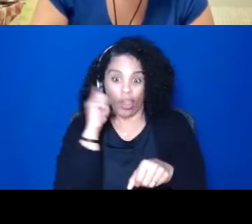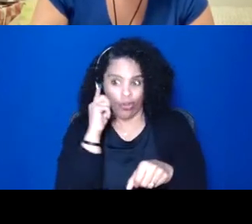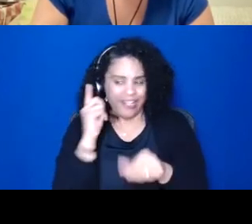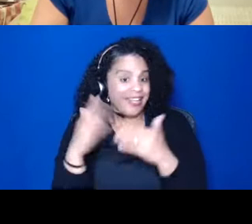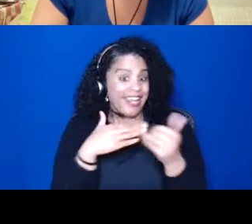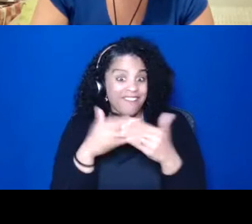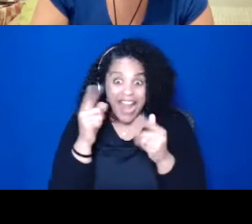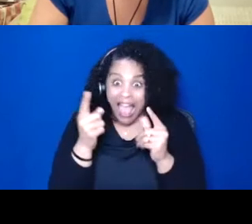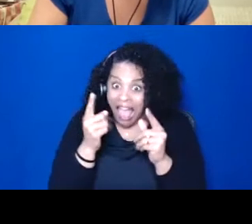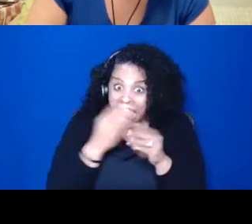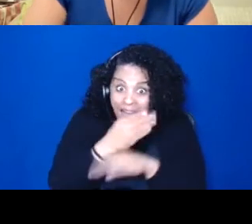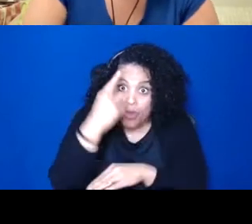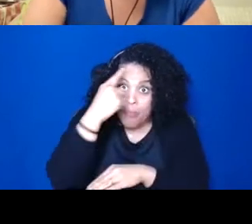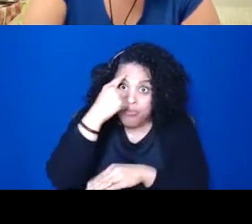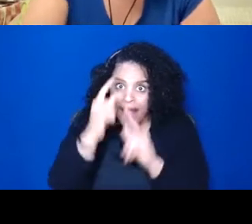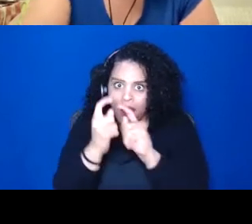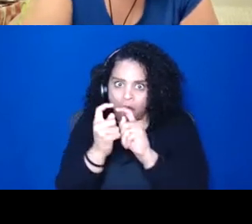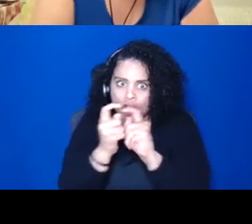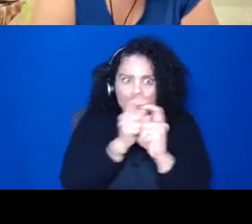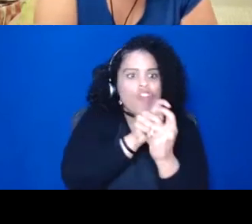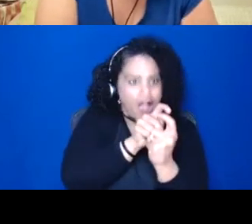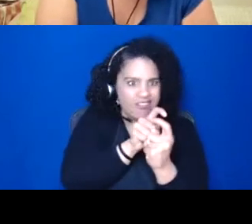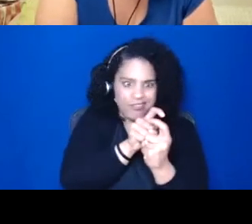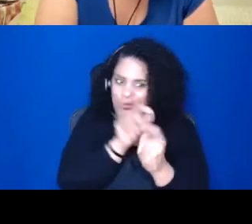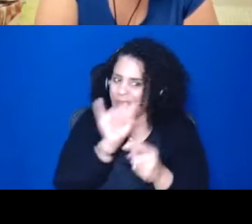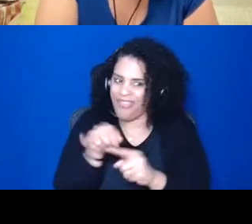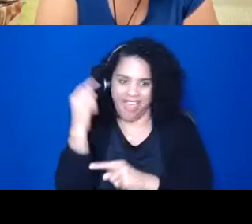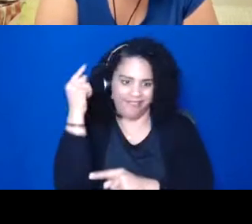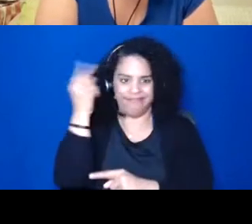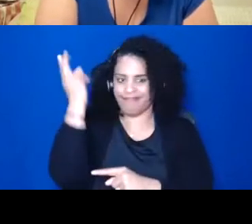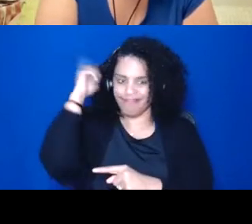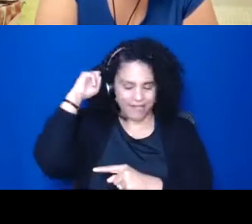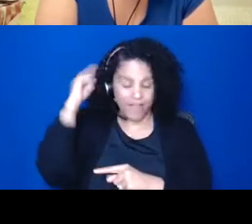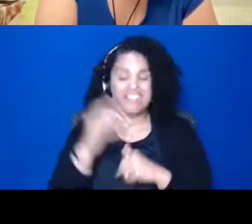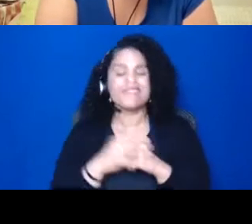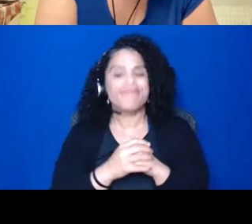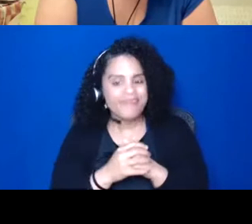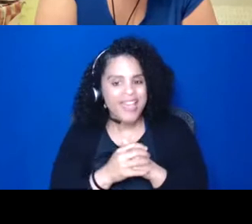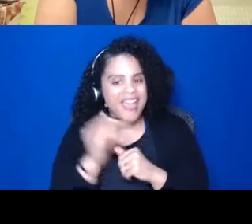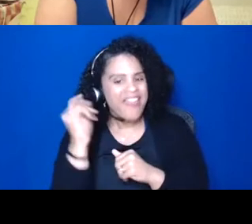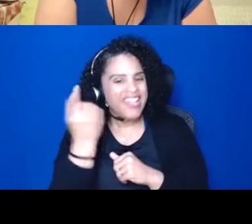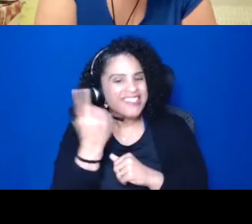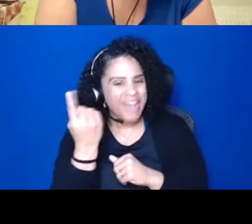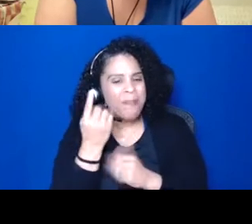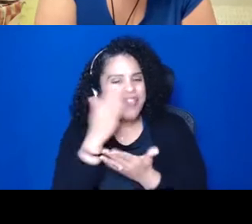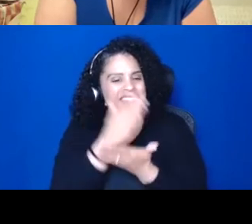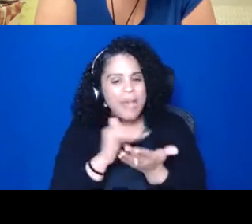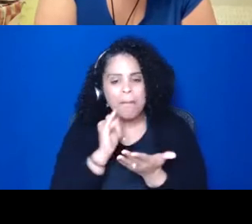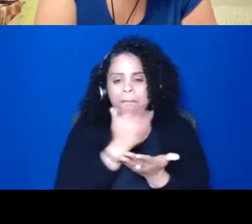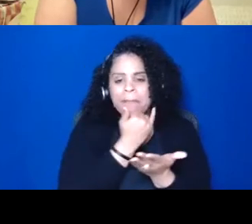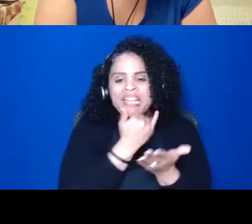adjusts to the device. This is something that I think a lot of misleading